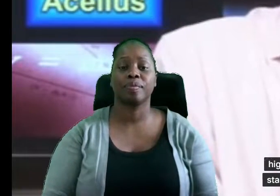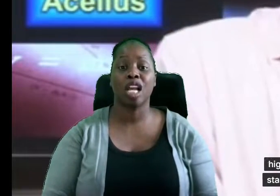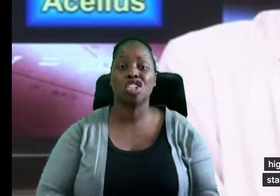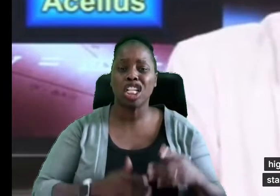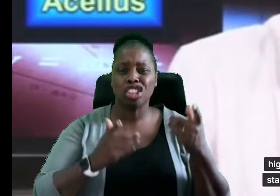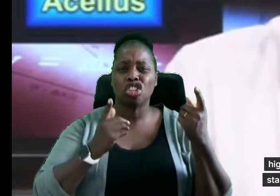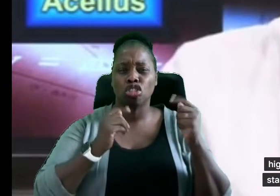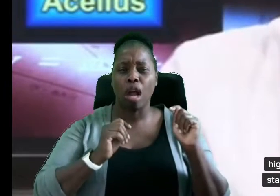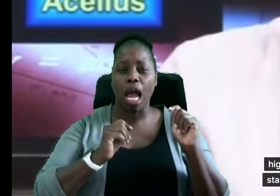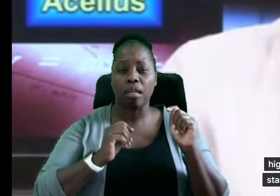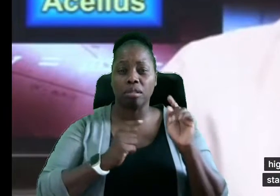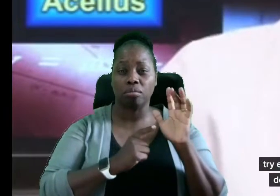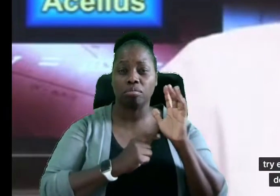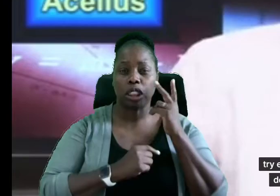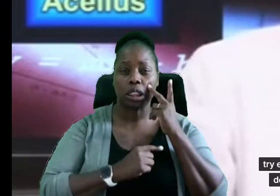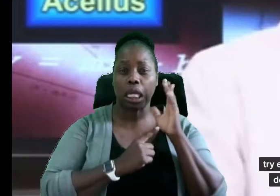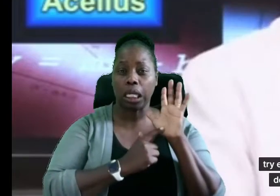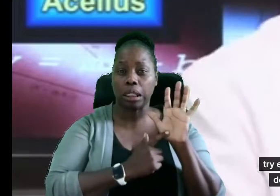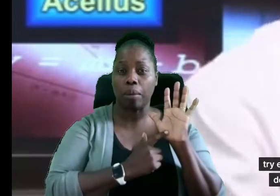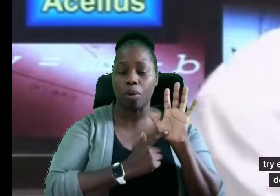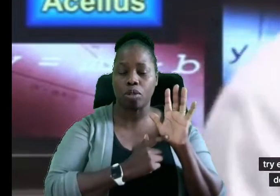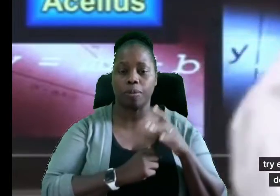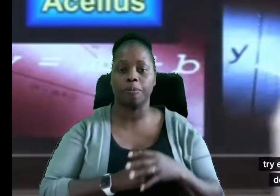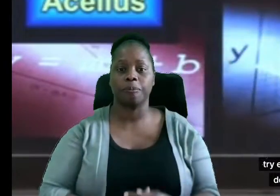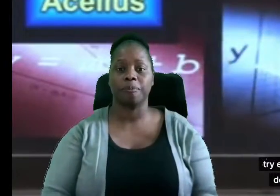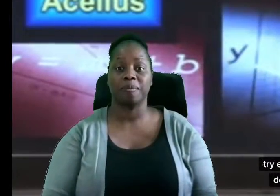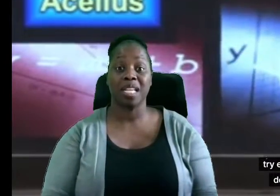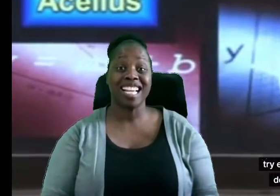Well, to test it, let's try each out.